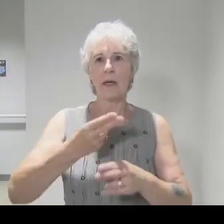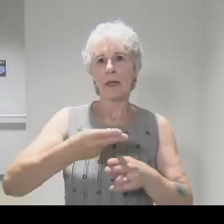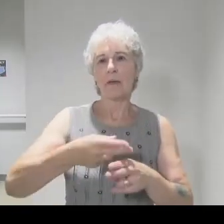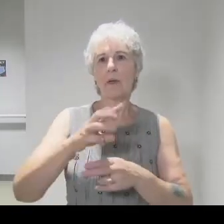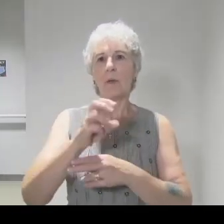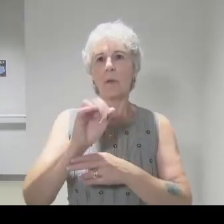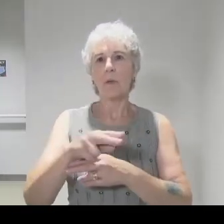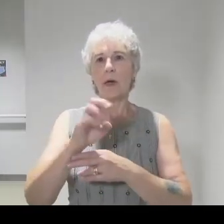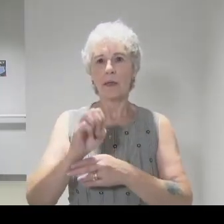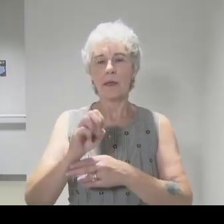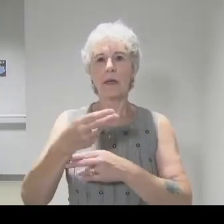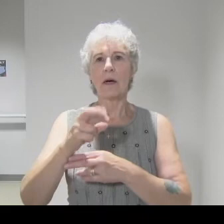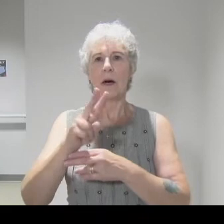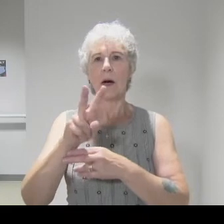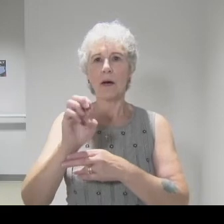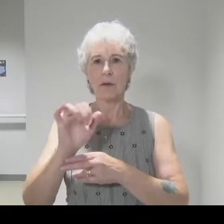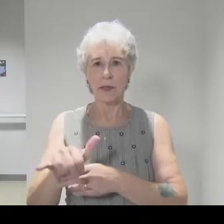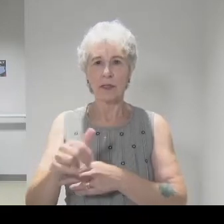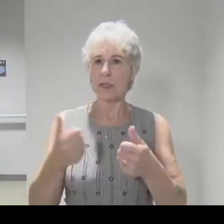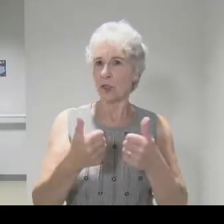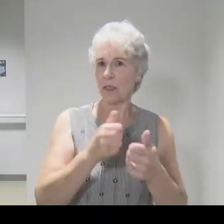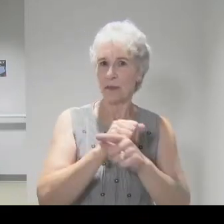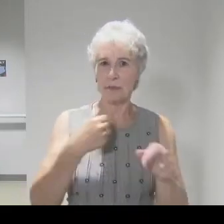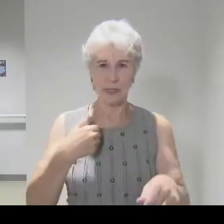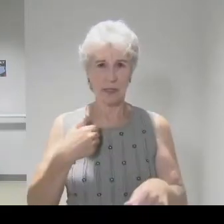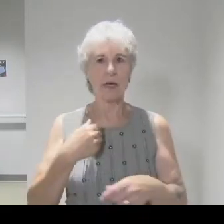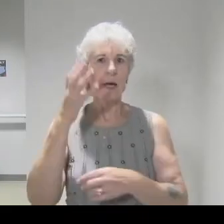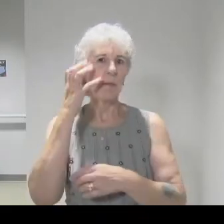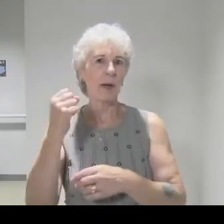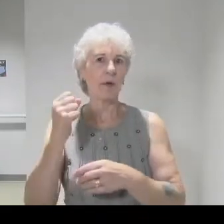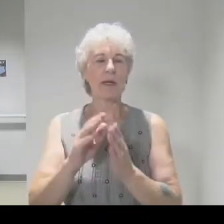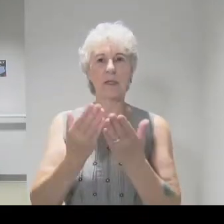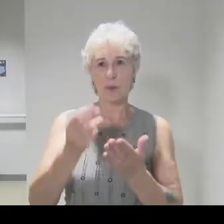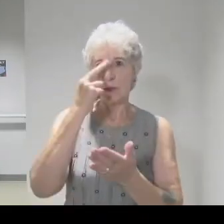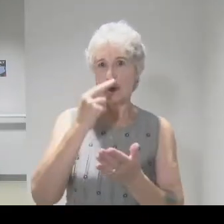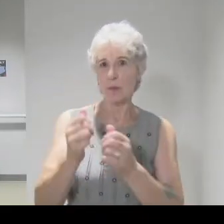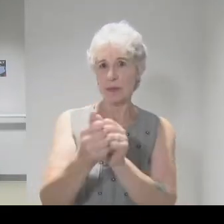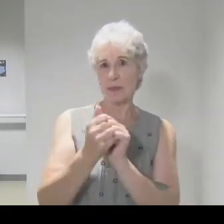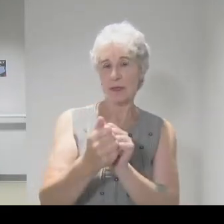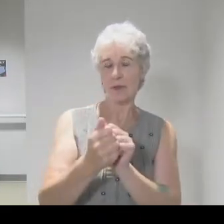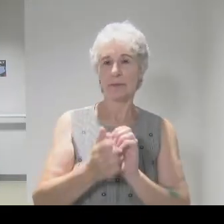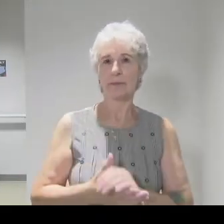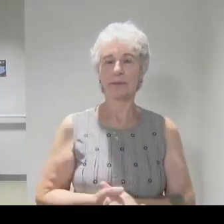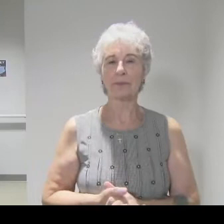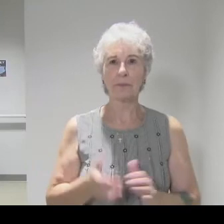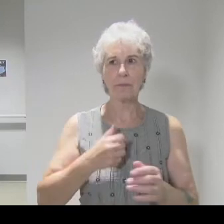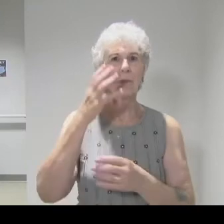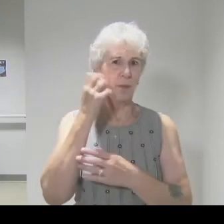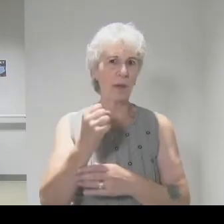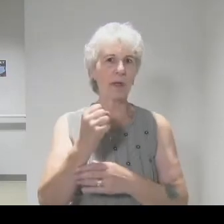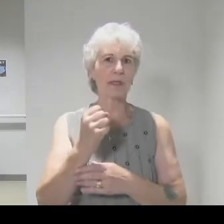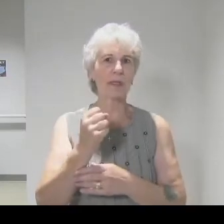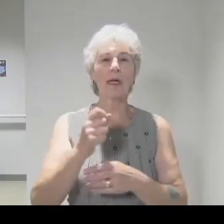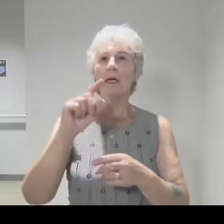Harvey challenged me to memorize the book of Romans with him. I memorized the first